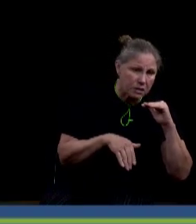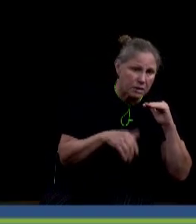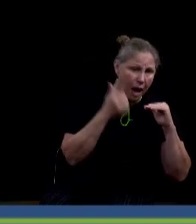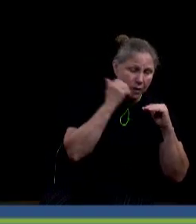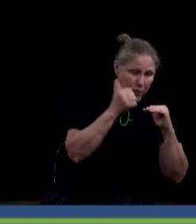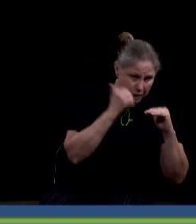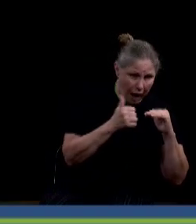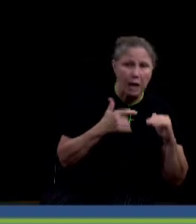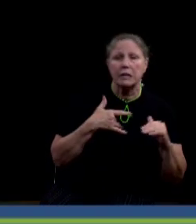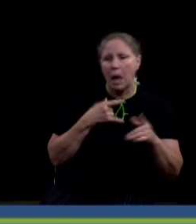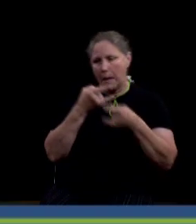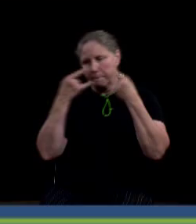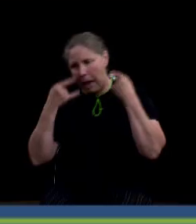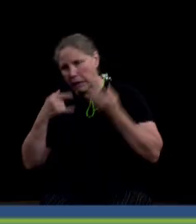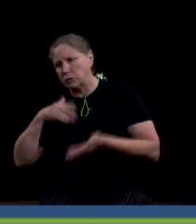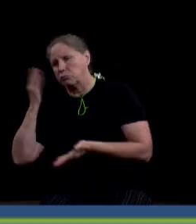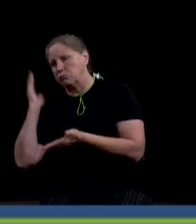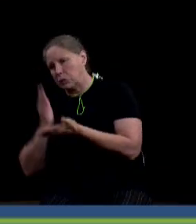mask